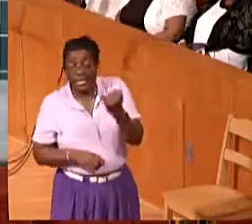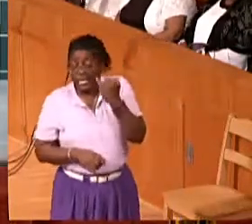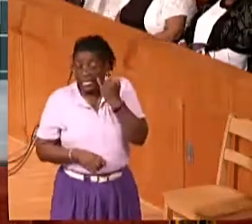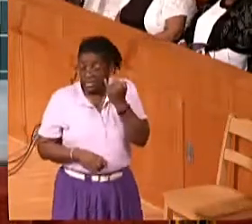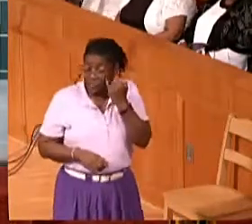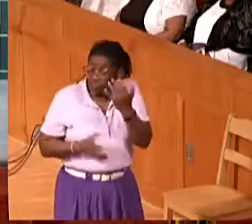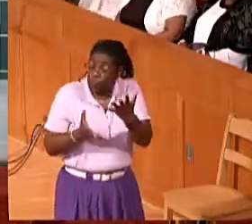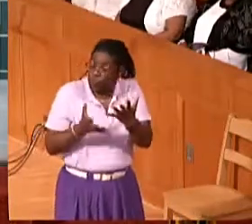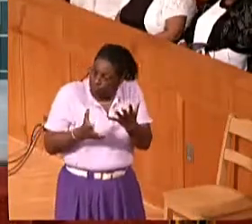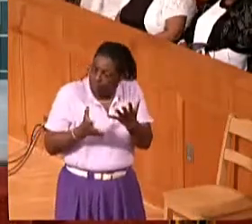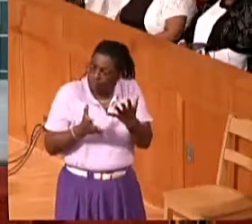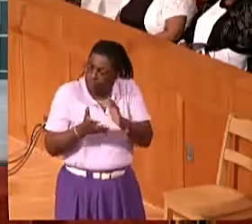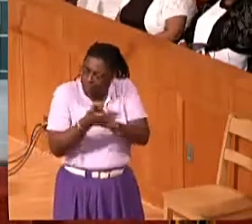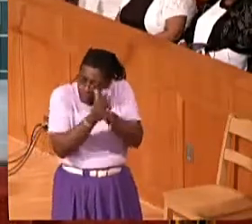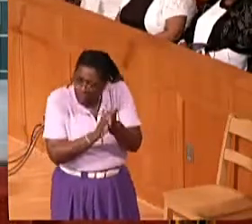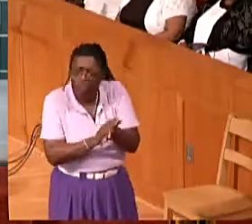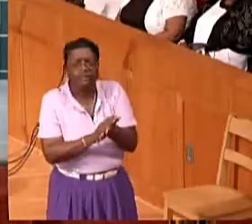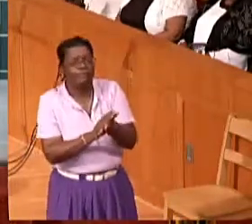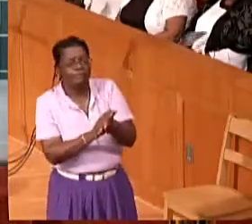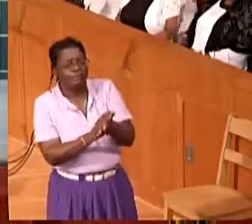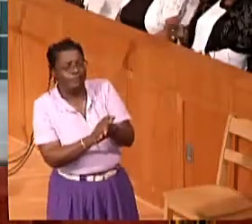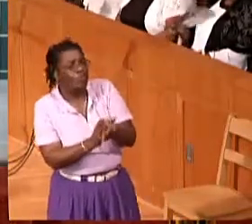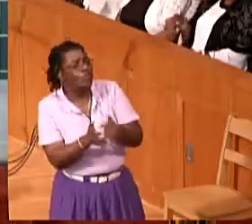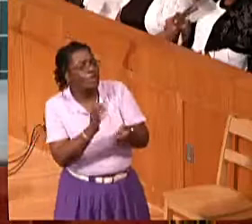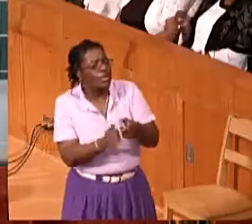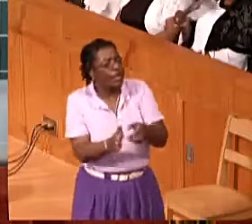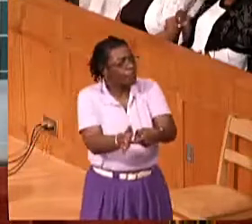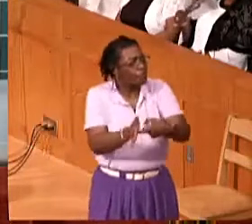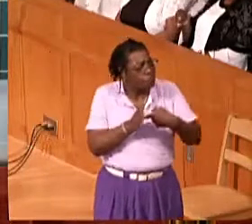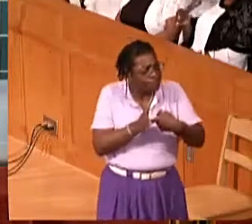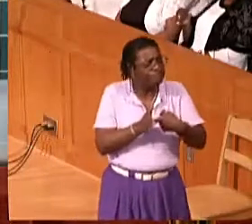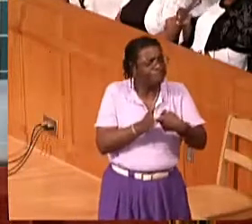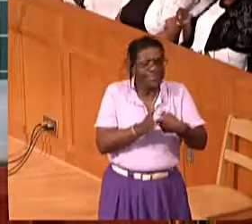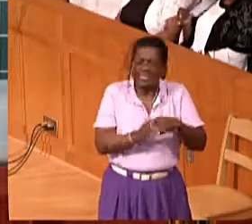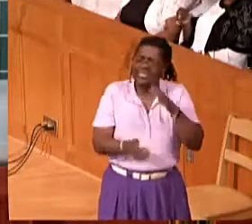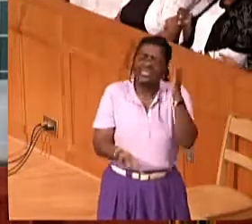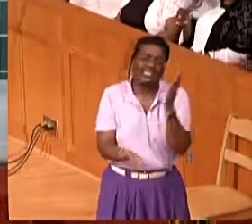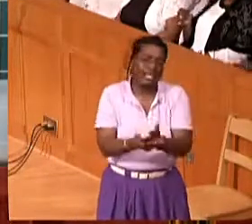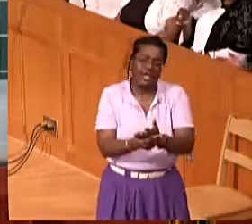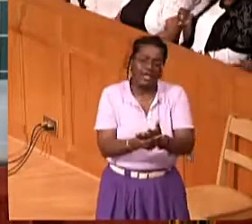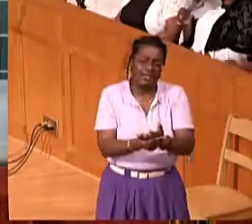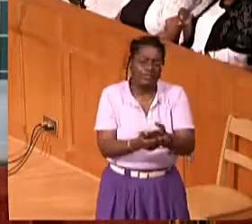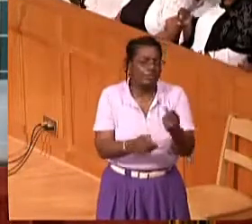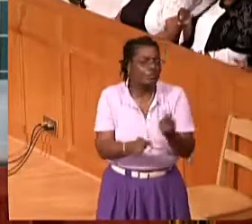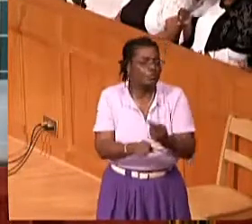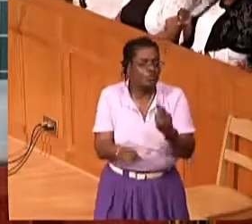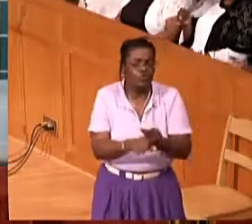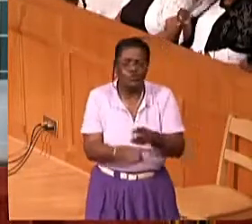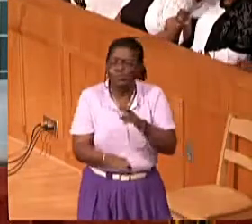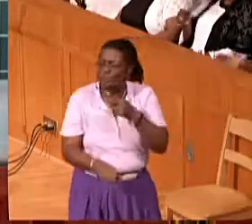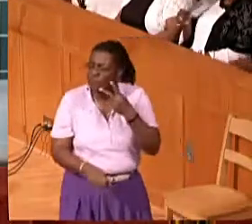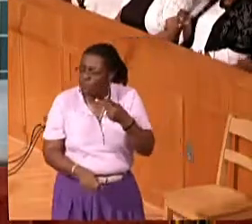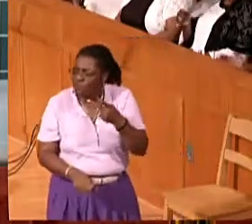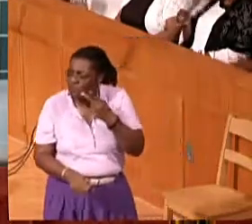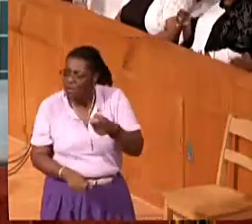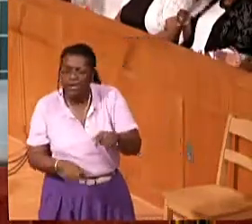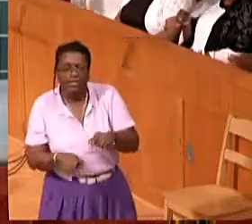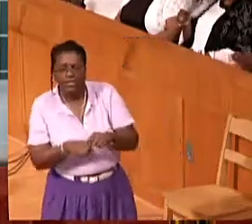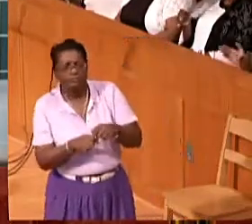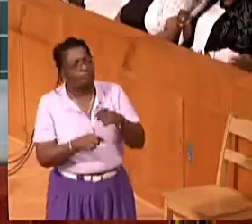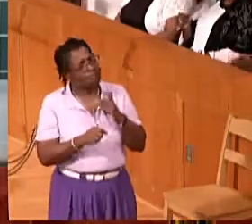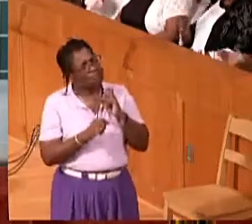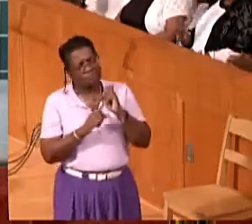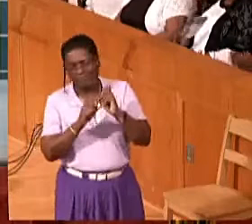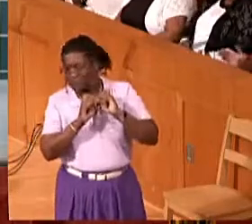the adjectives, start using verbs, start saying come and go and see and run and tell. You ought to